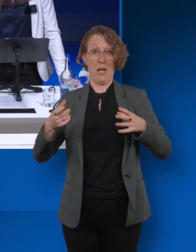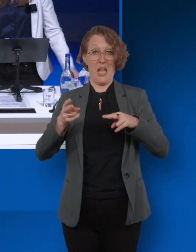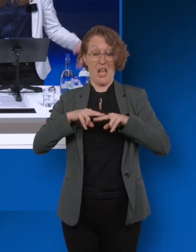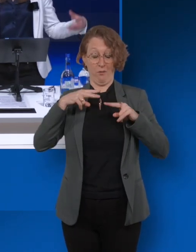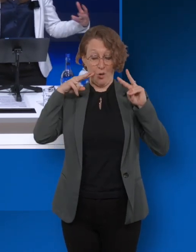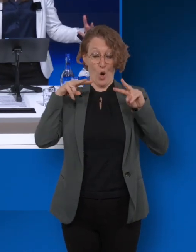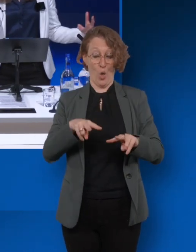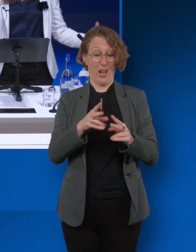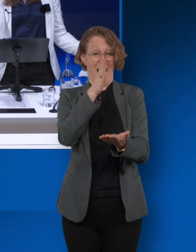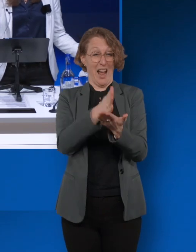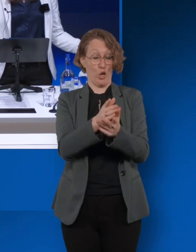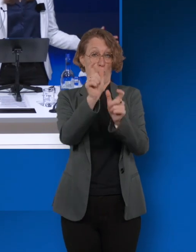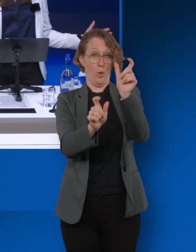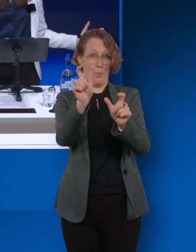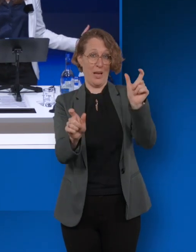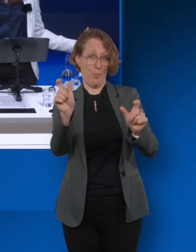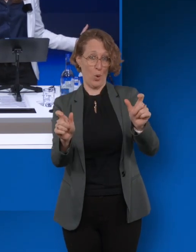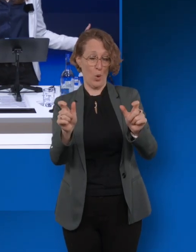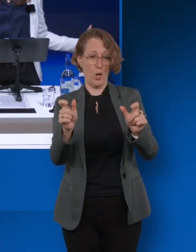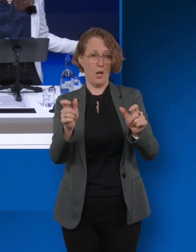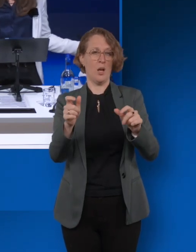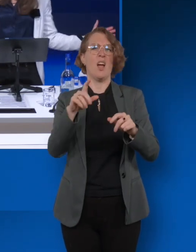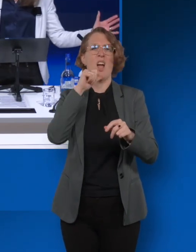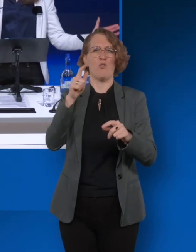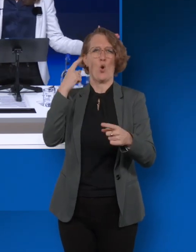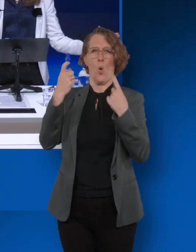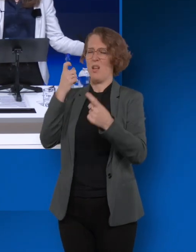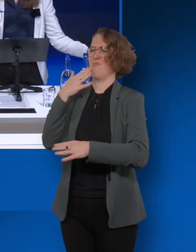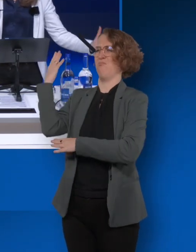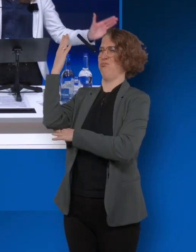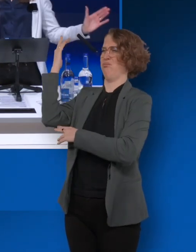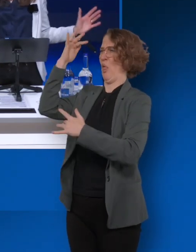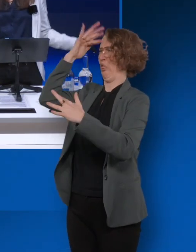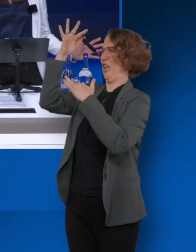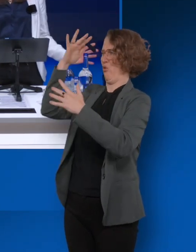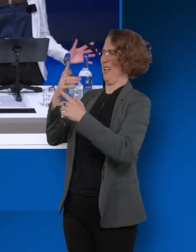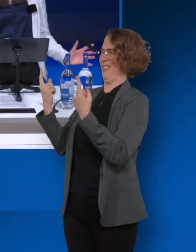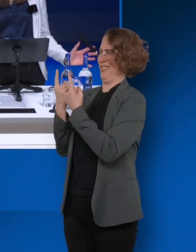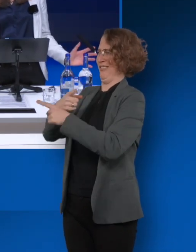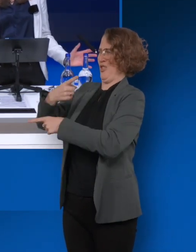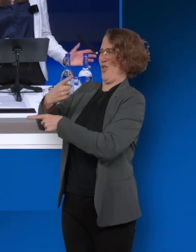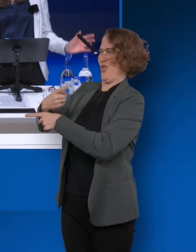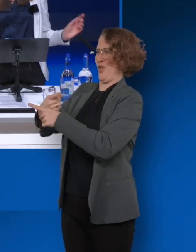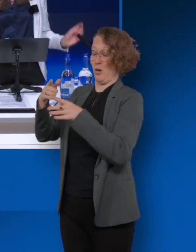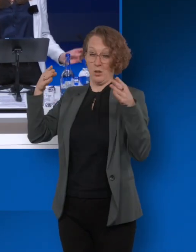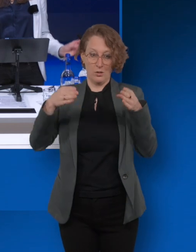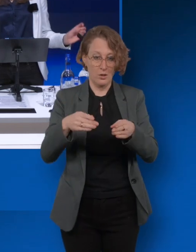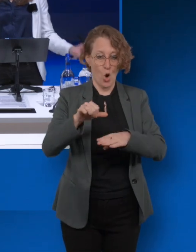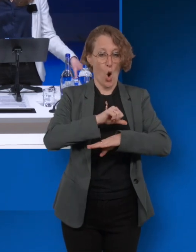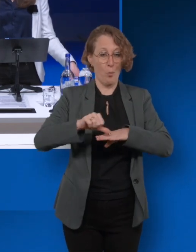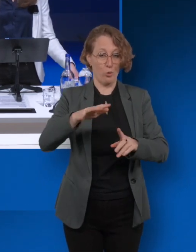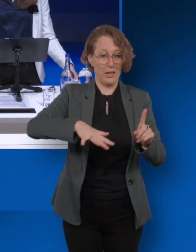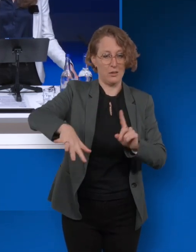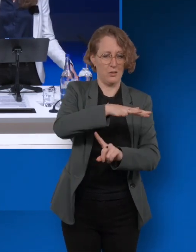see when we look at actual people, when we move the conversation out of the lecture theatre and into the operating theatre, we see